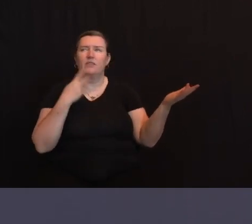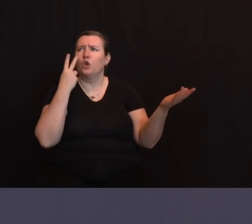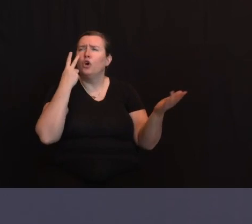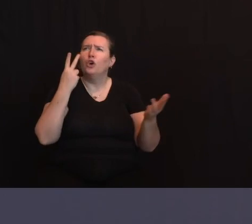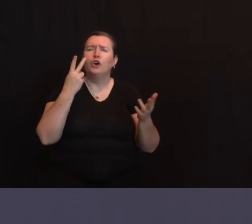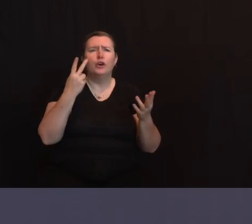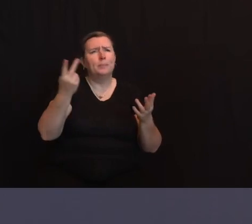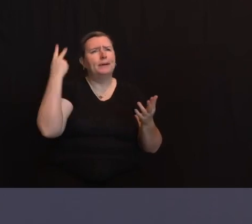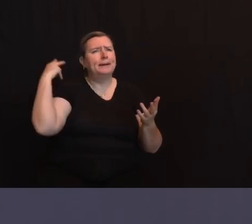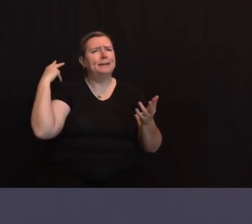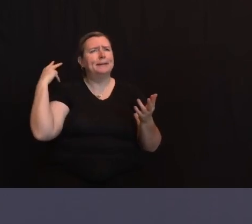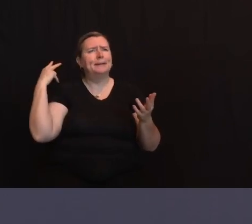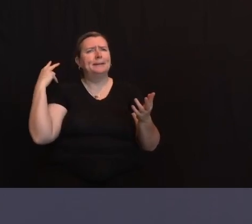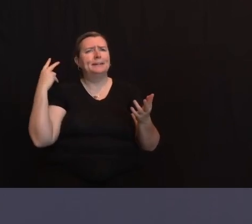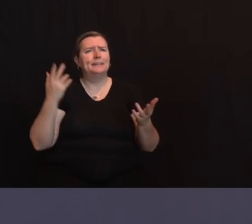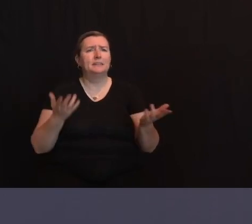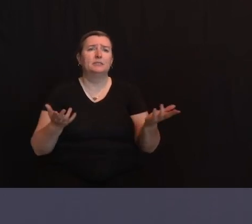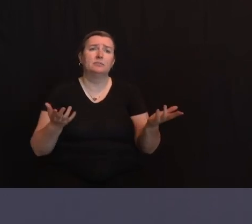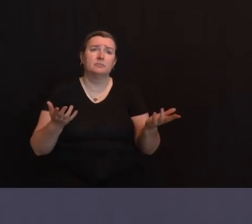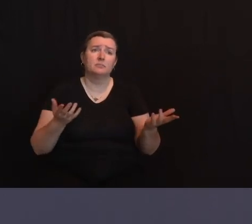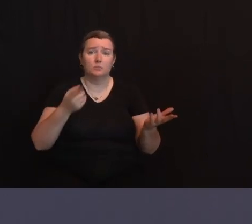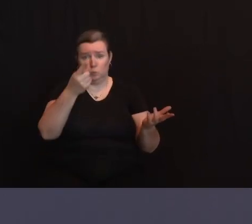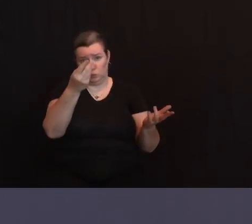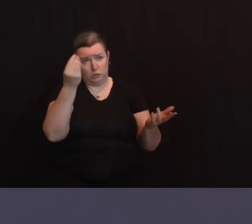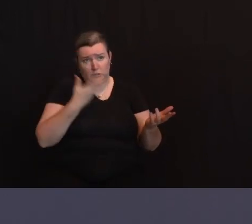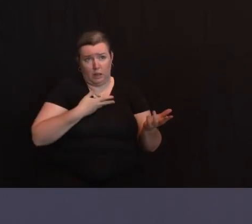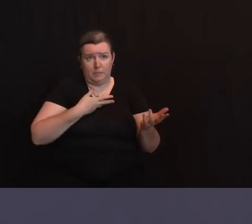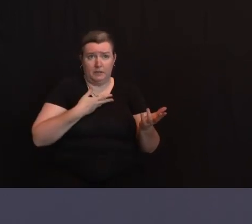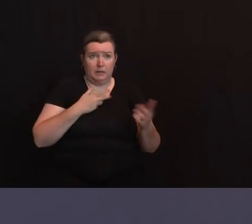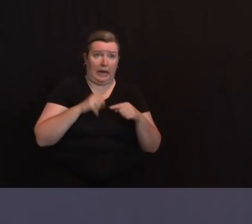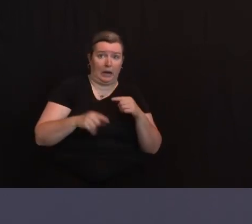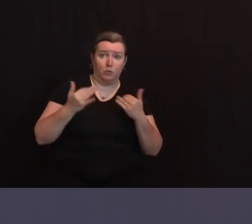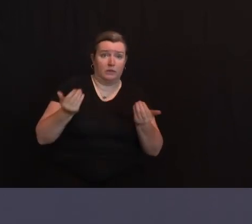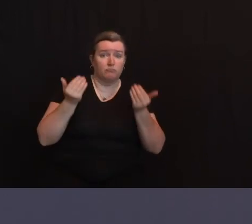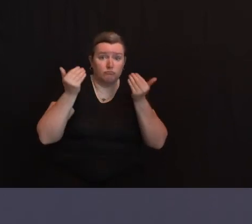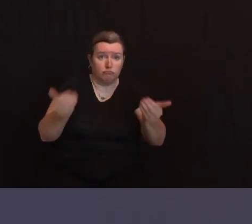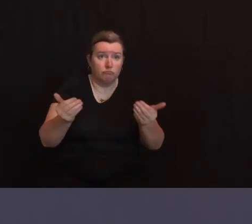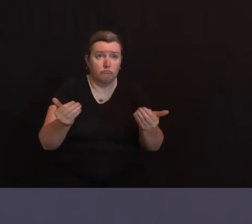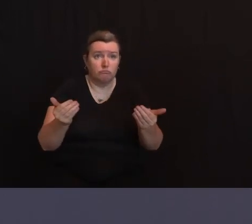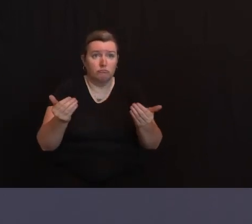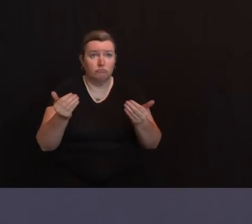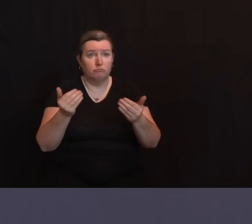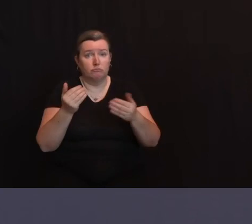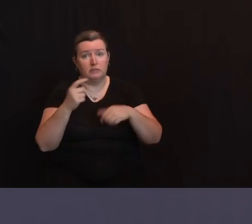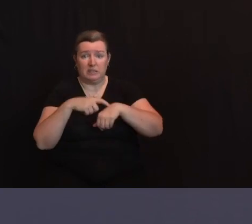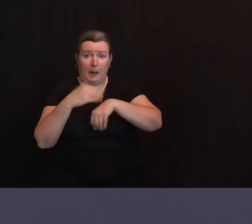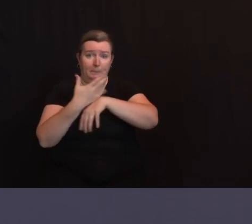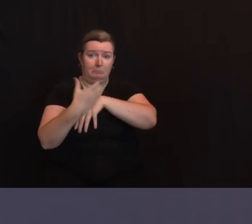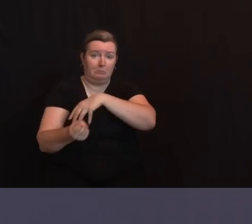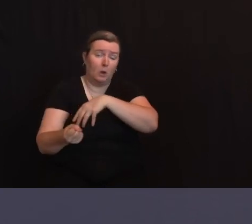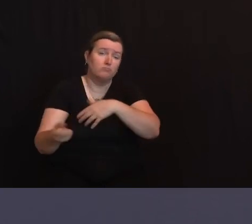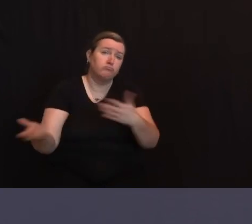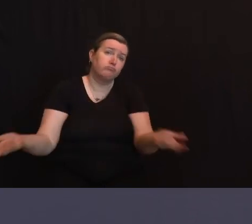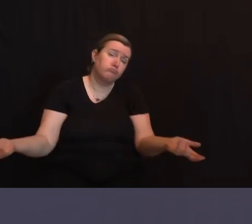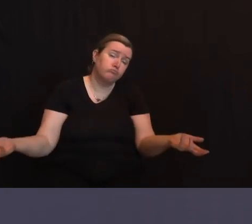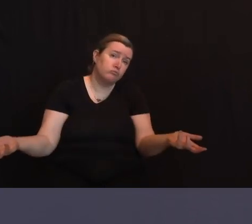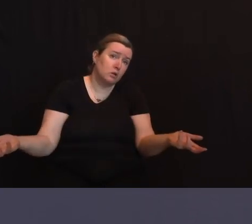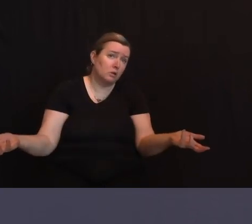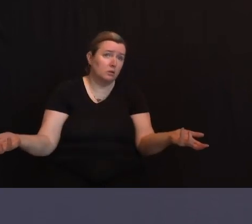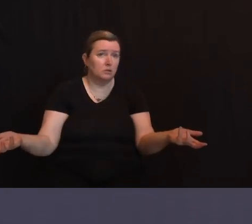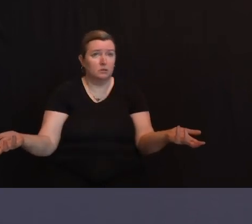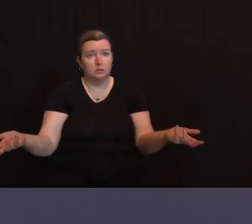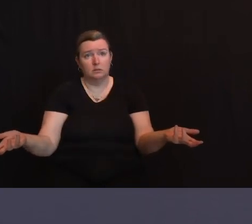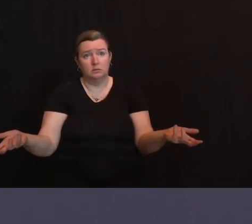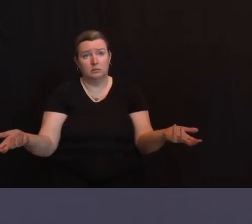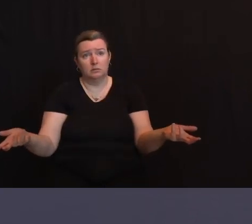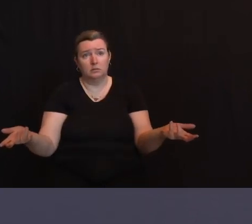knows. You've been telling us that you can't wait because we're going to run out of money, but I'm just trying to get you to connect the dots on what they were saying versus what you